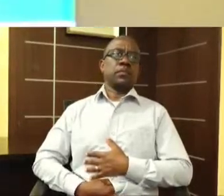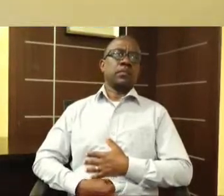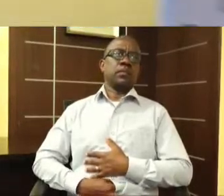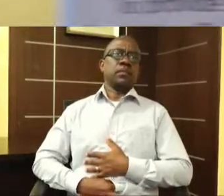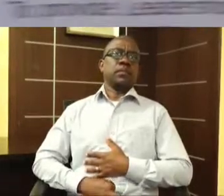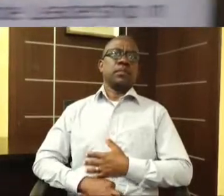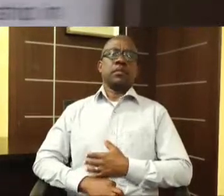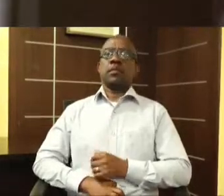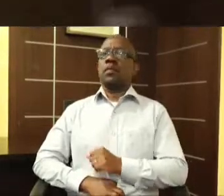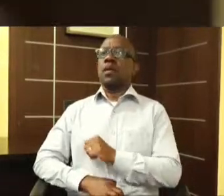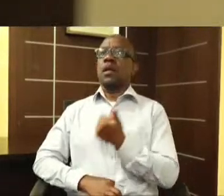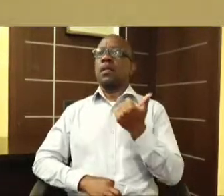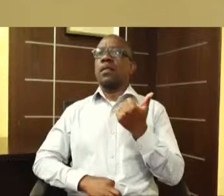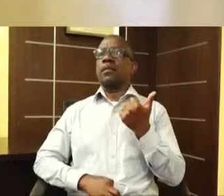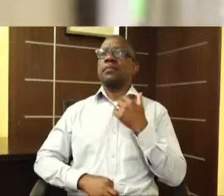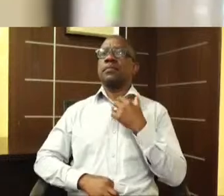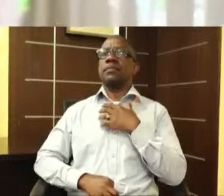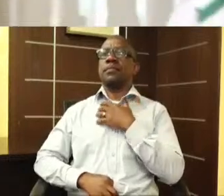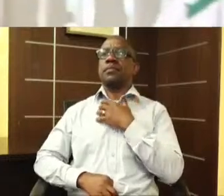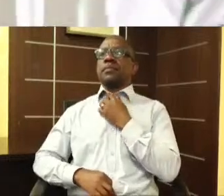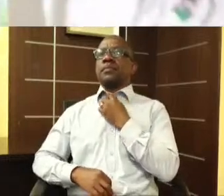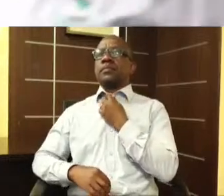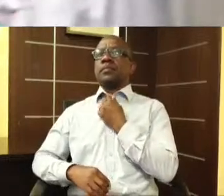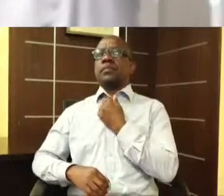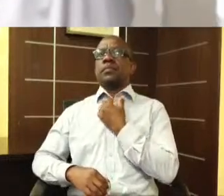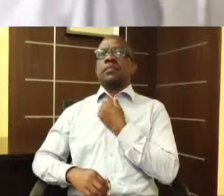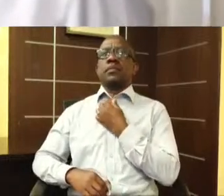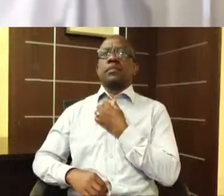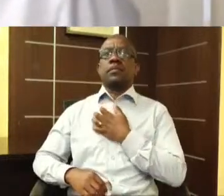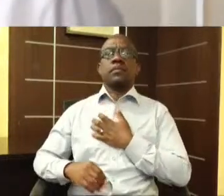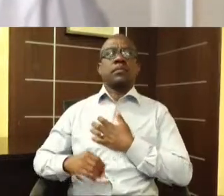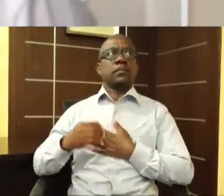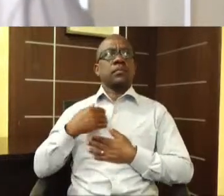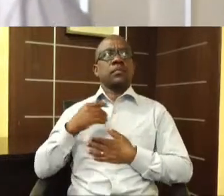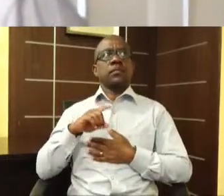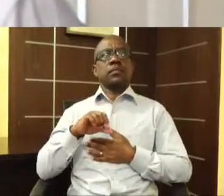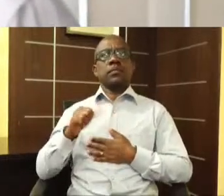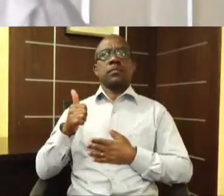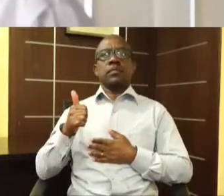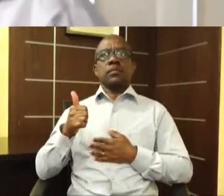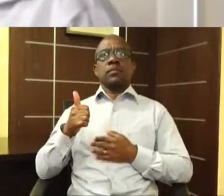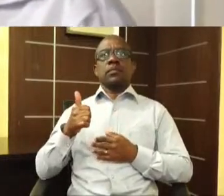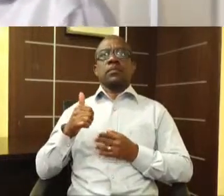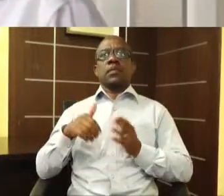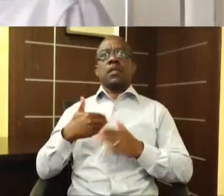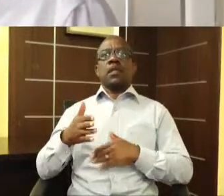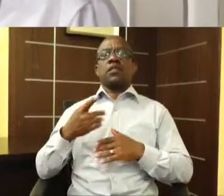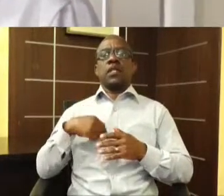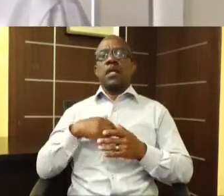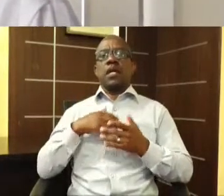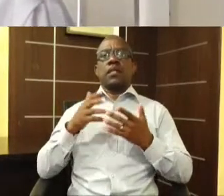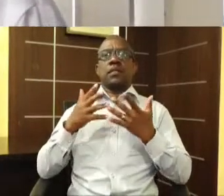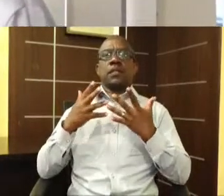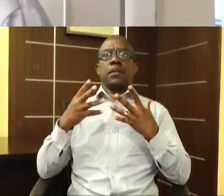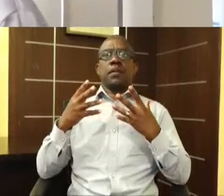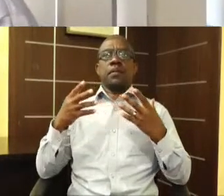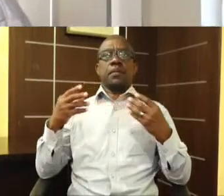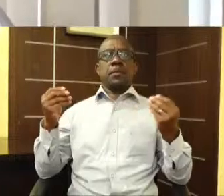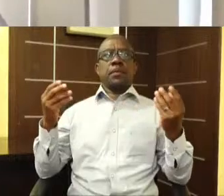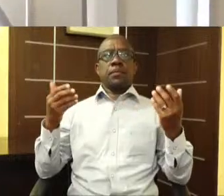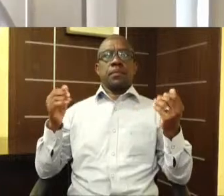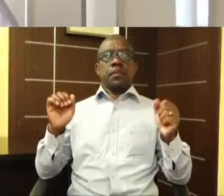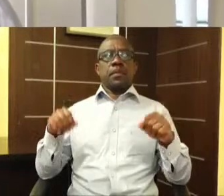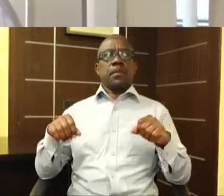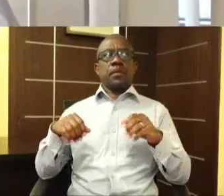Any other? So at least we can do a lump sum, and then we release some. Okay,